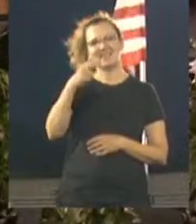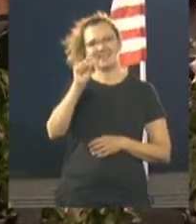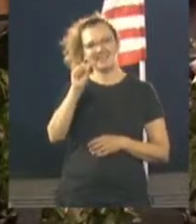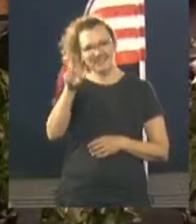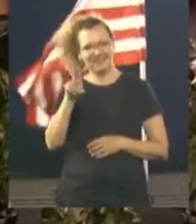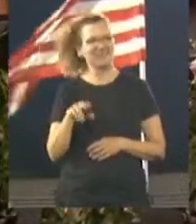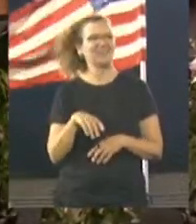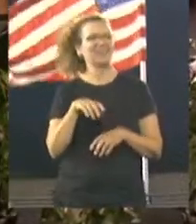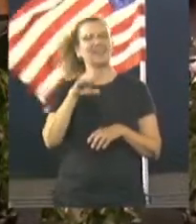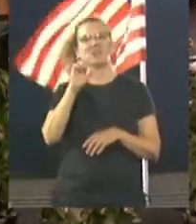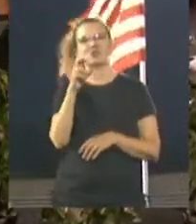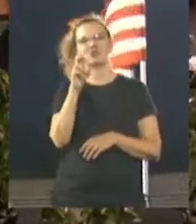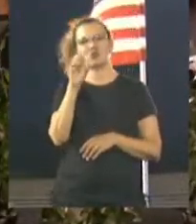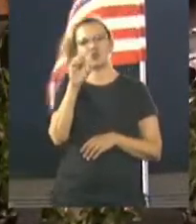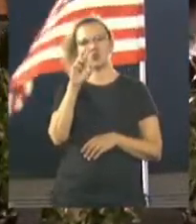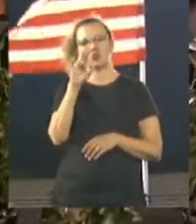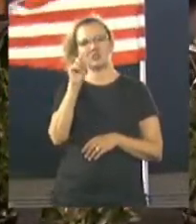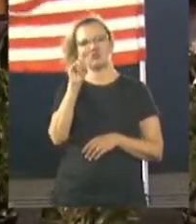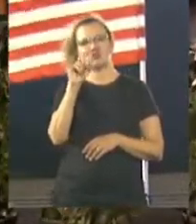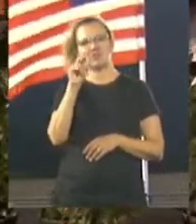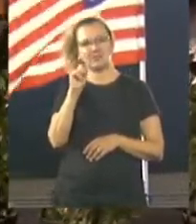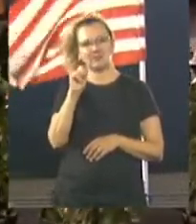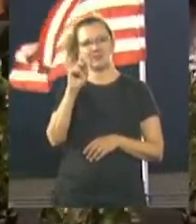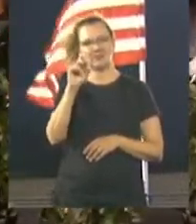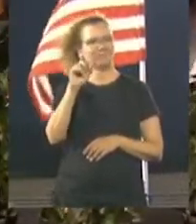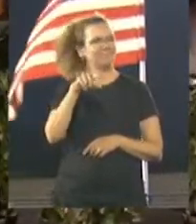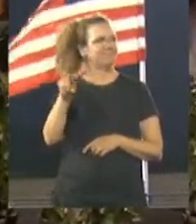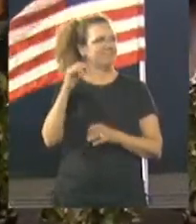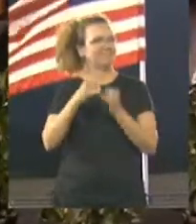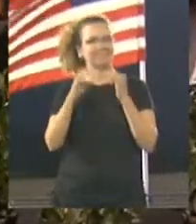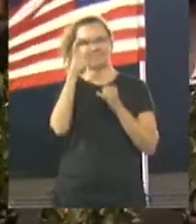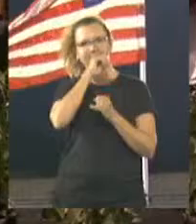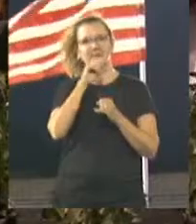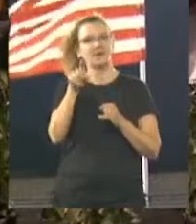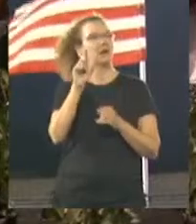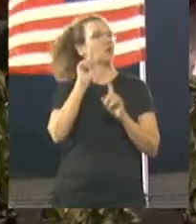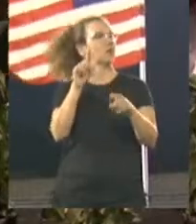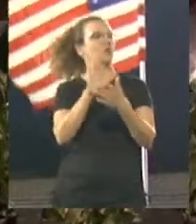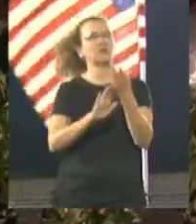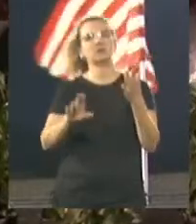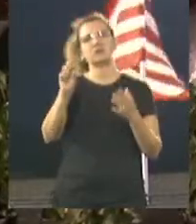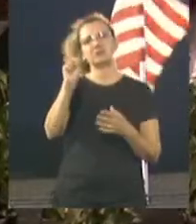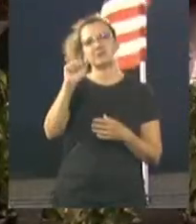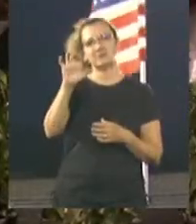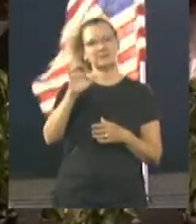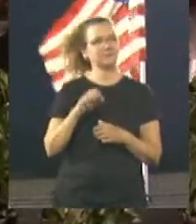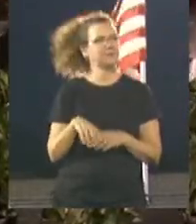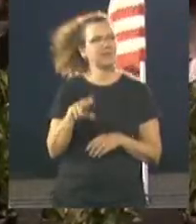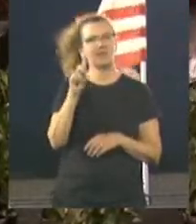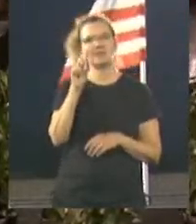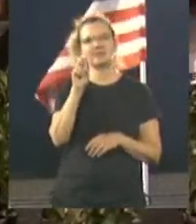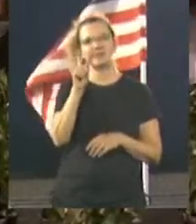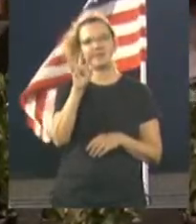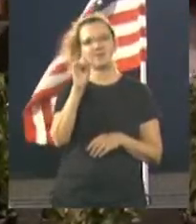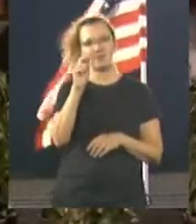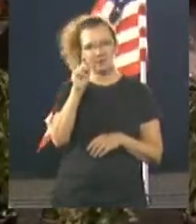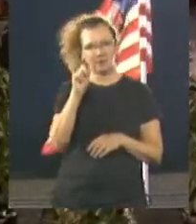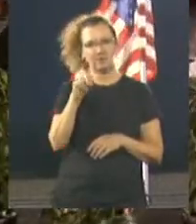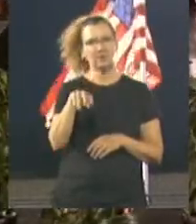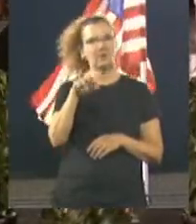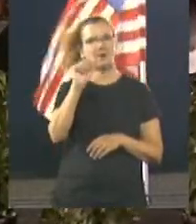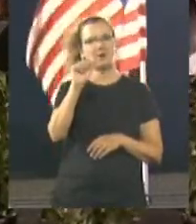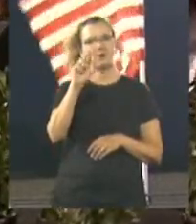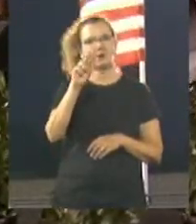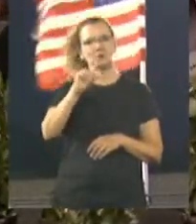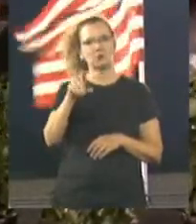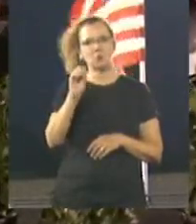Christian R. Arcos will be attending San Antonio College. Devin Daniel Arzola